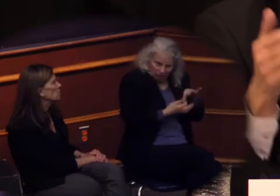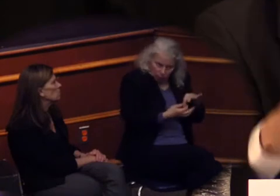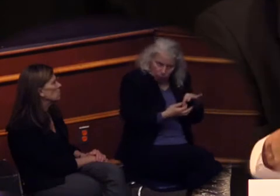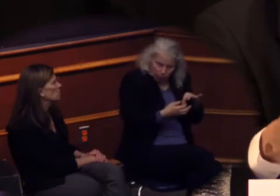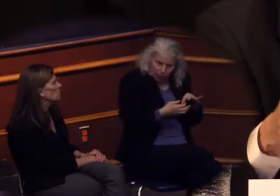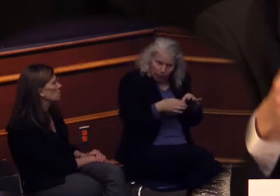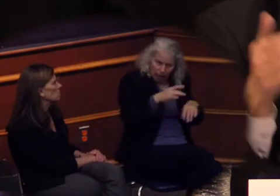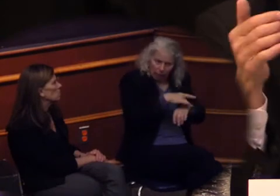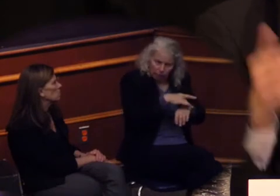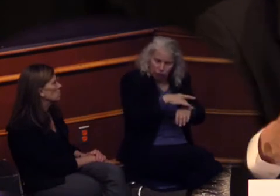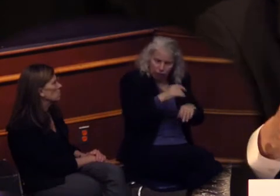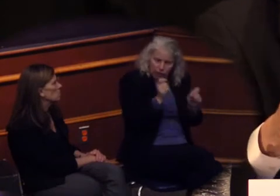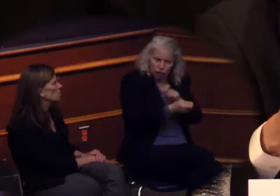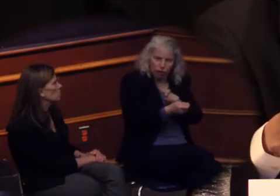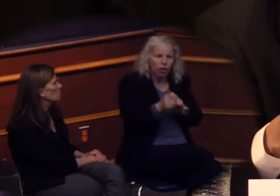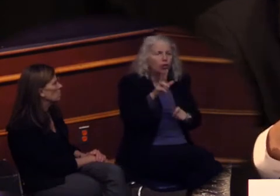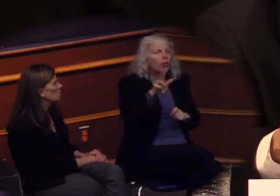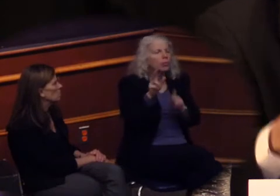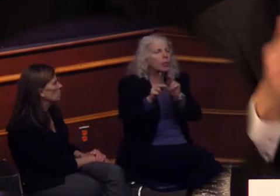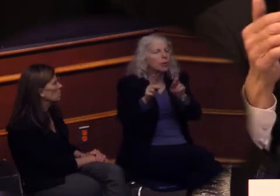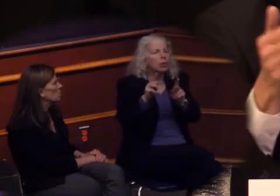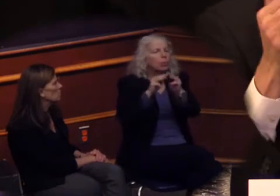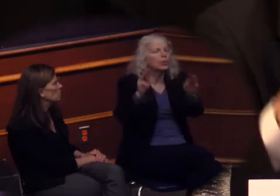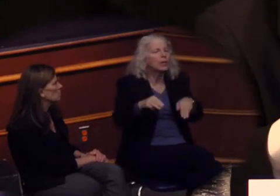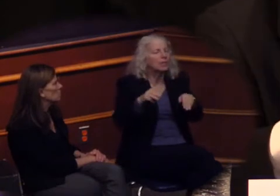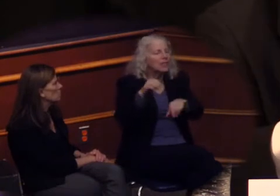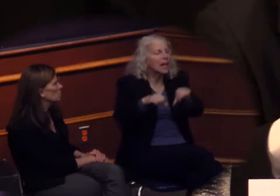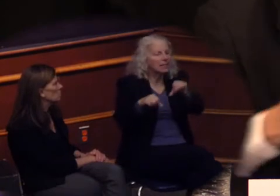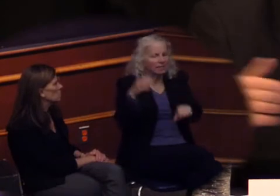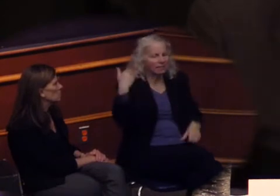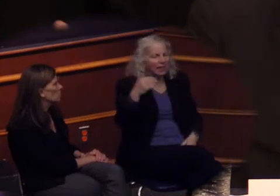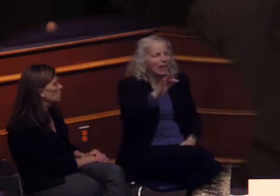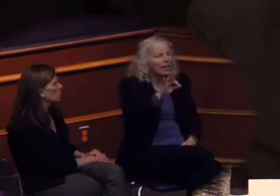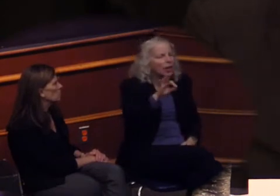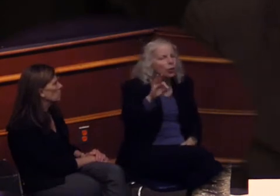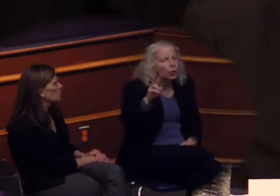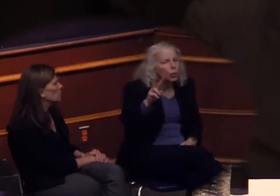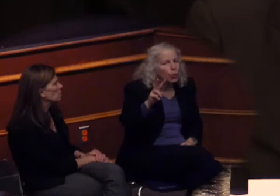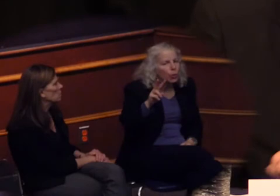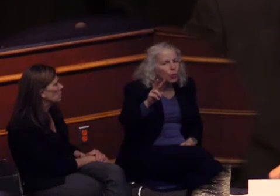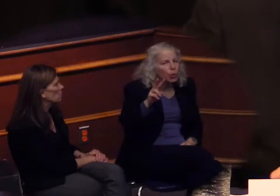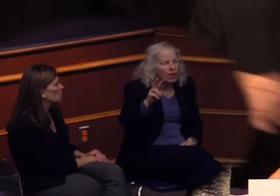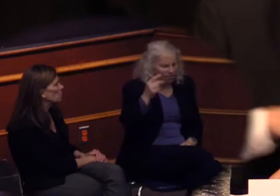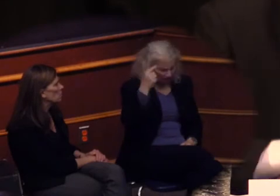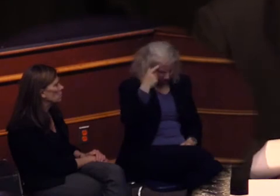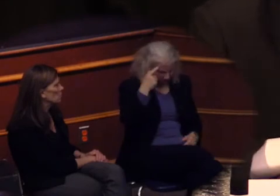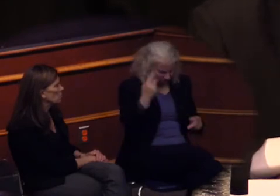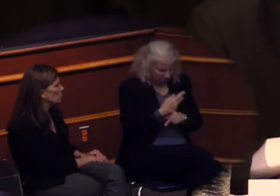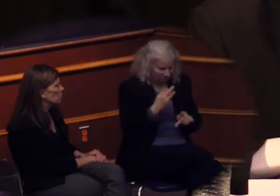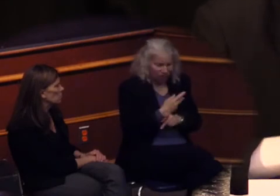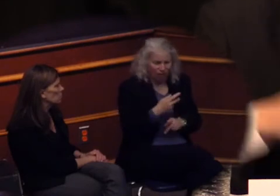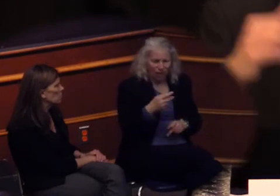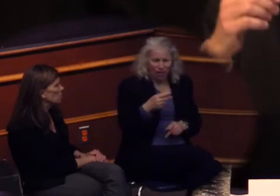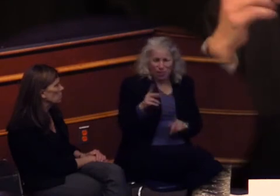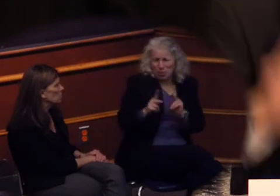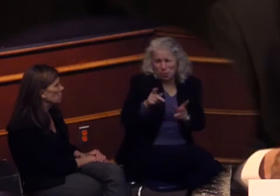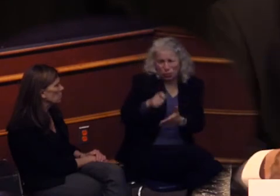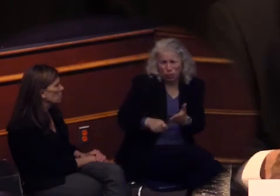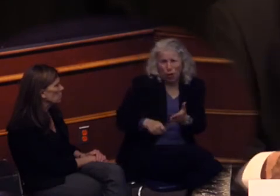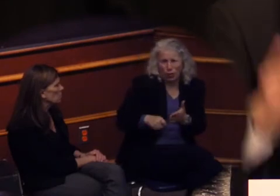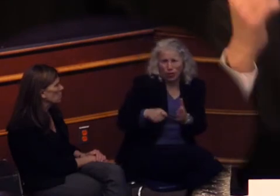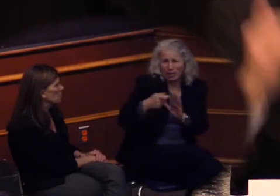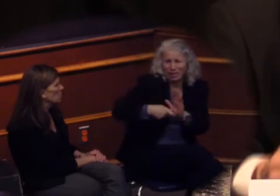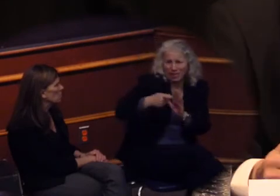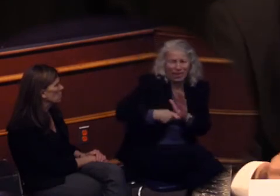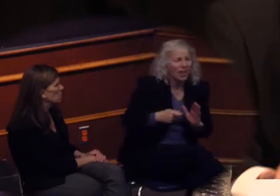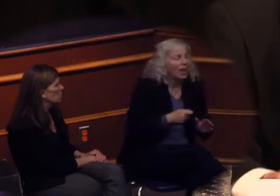Boston, 300 people at the Museum of Science, in 1992, when, if I have my math correct, these guys were in high school. I have been working